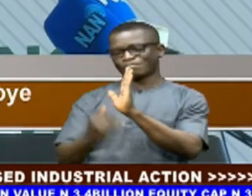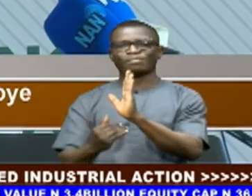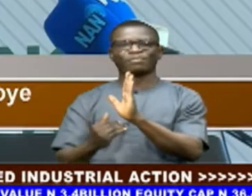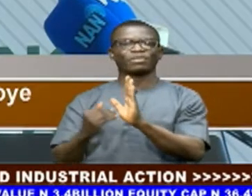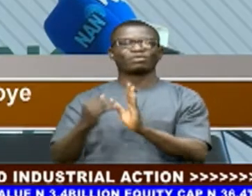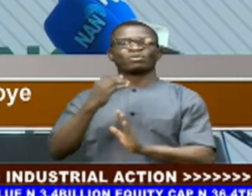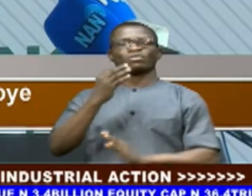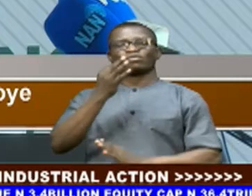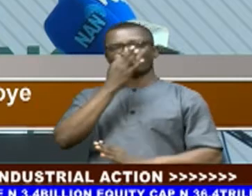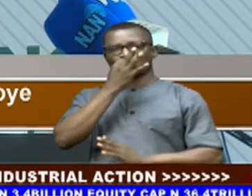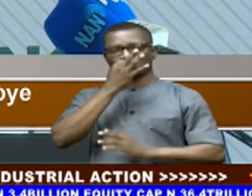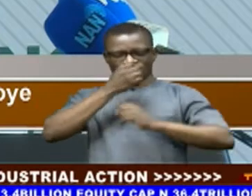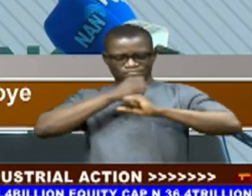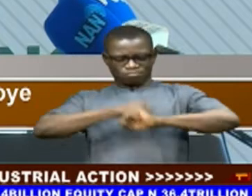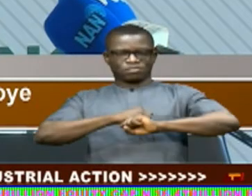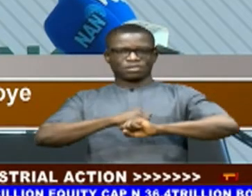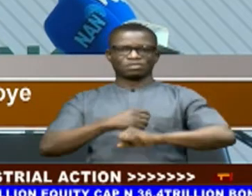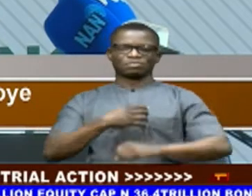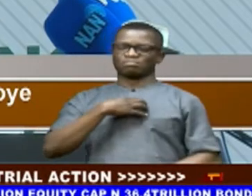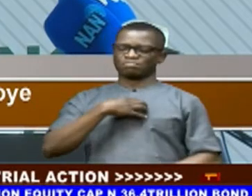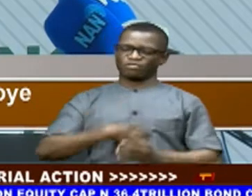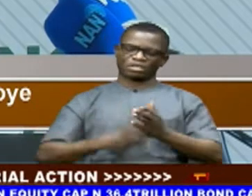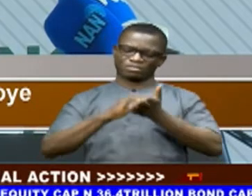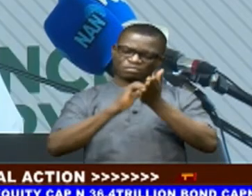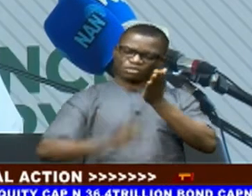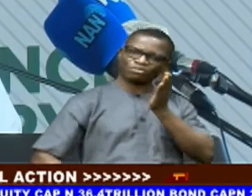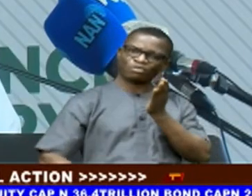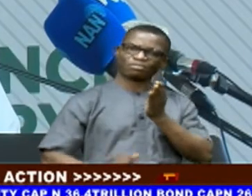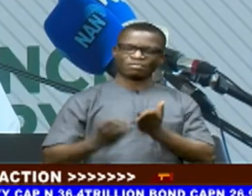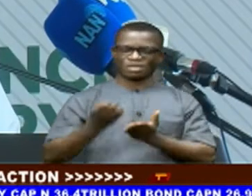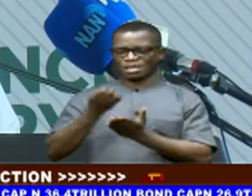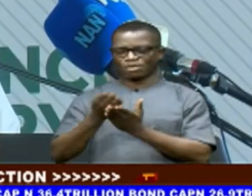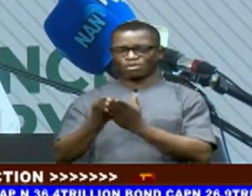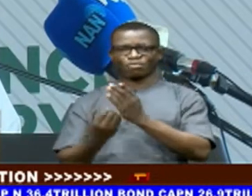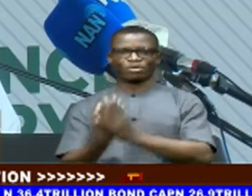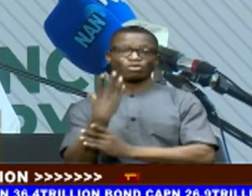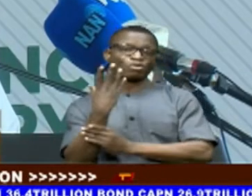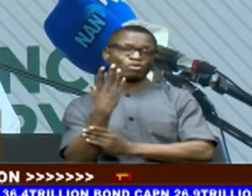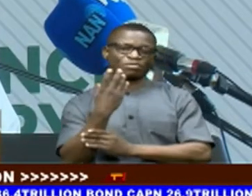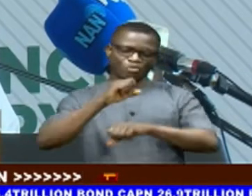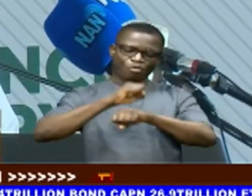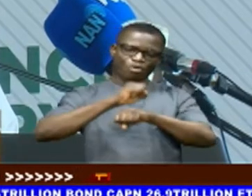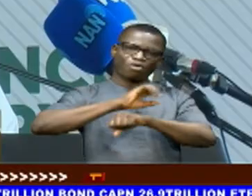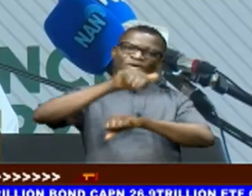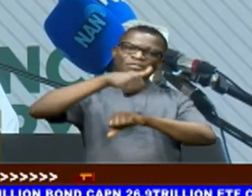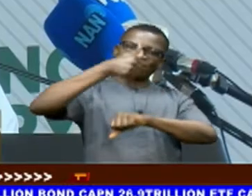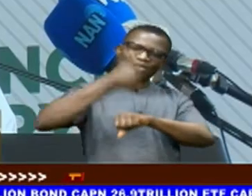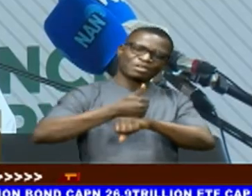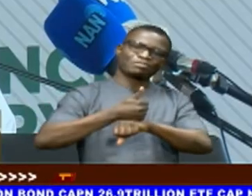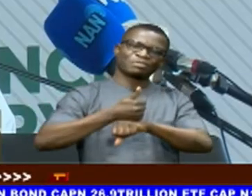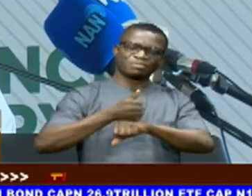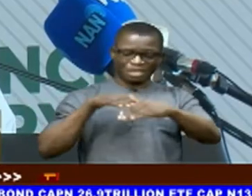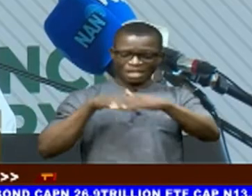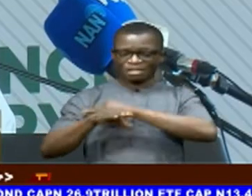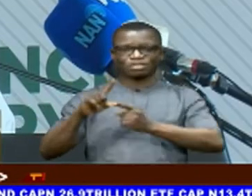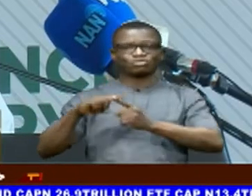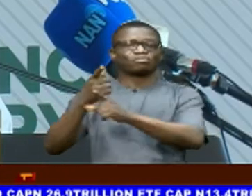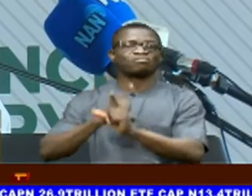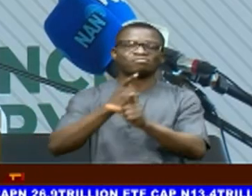food security, poverty eradication, economic growth, job creation, access to